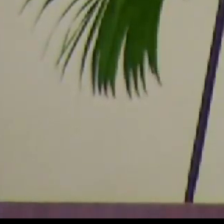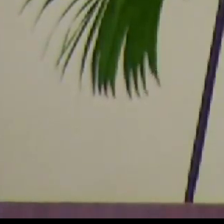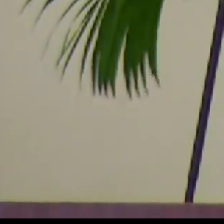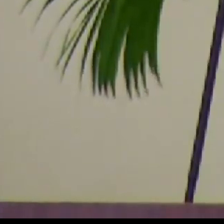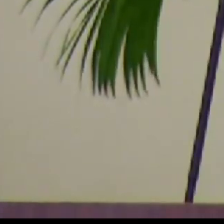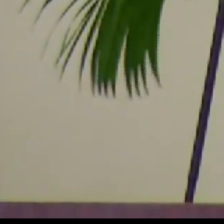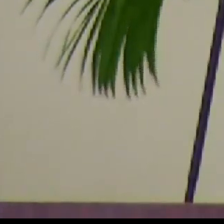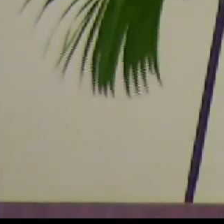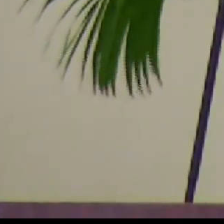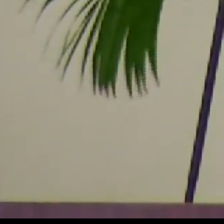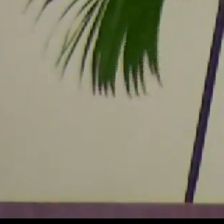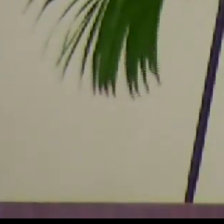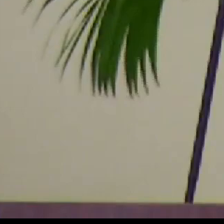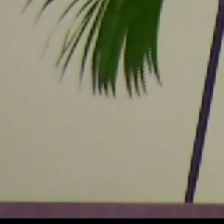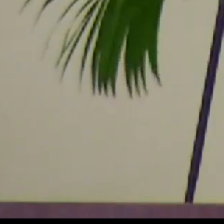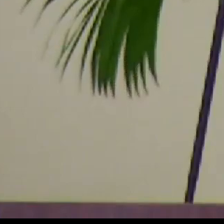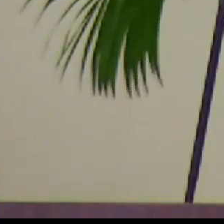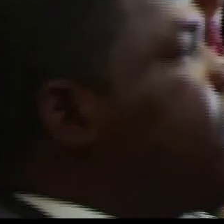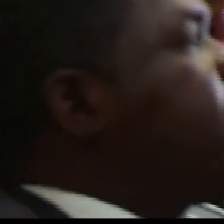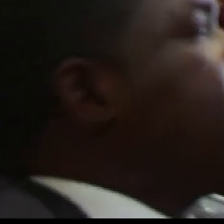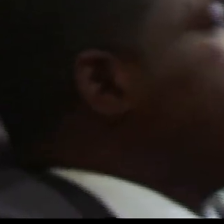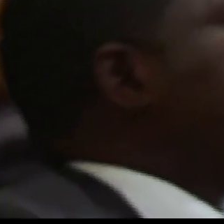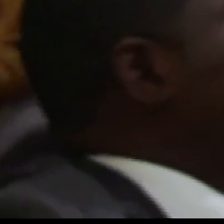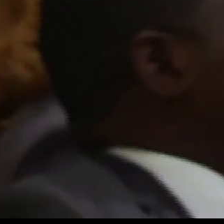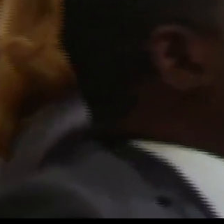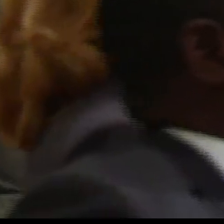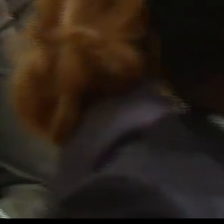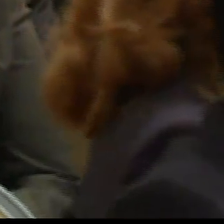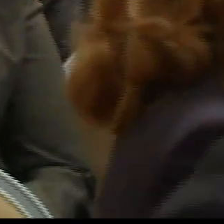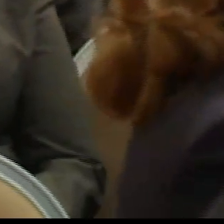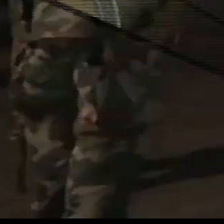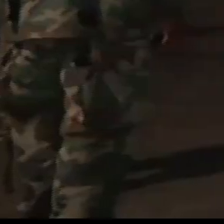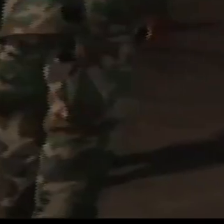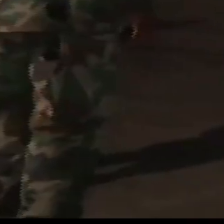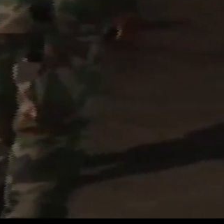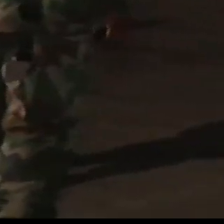The nation chief speaks out on crime. Coming up, find out more.